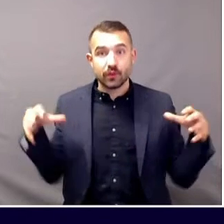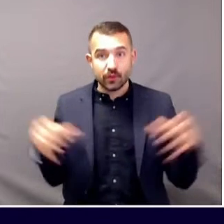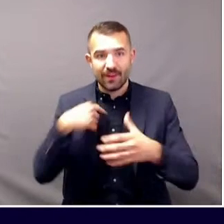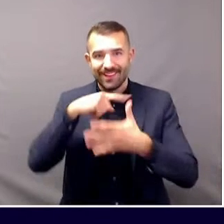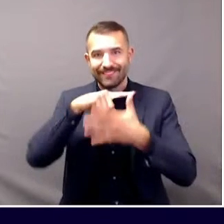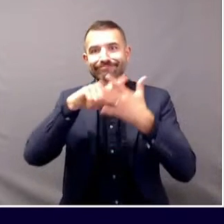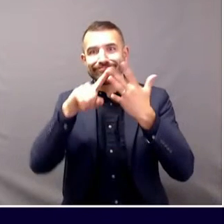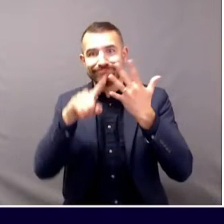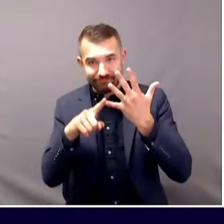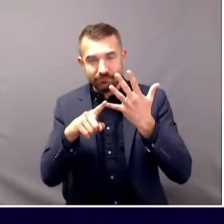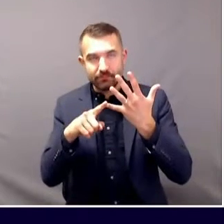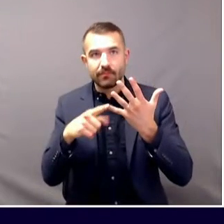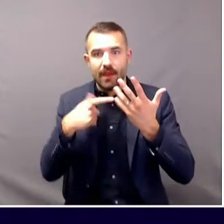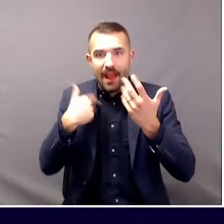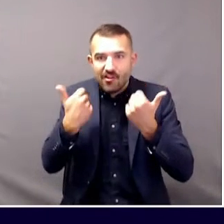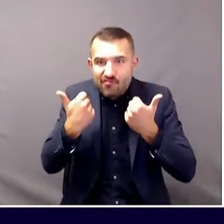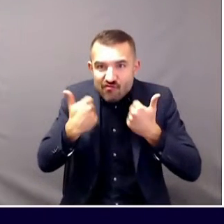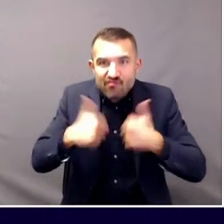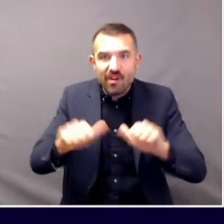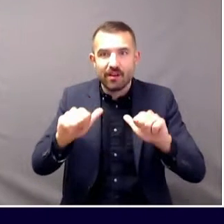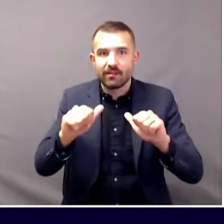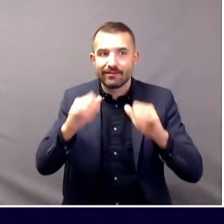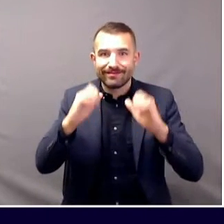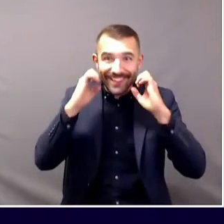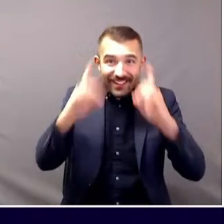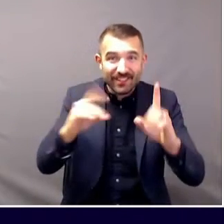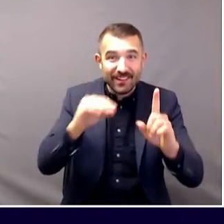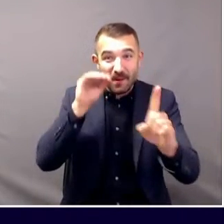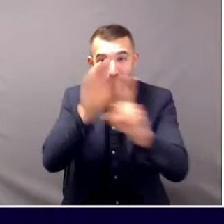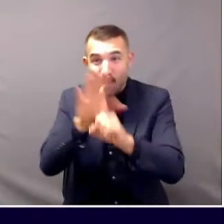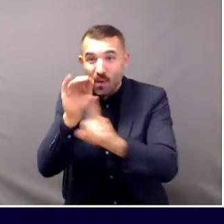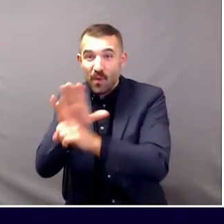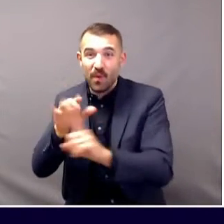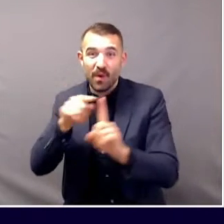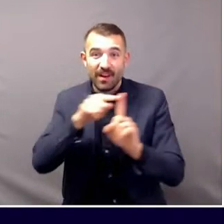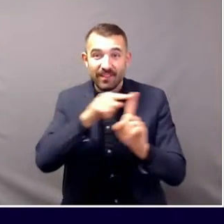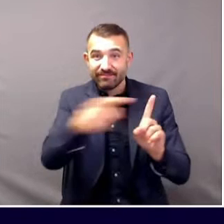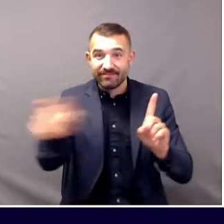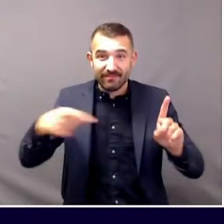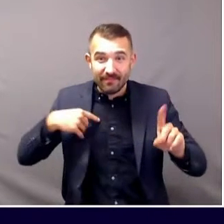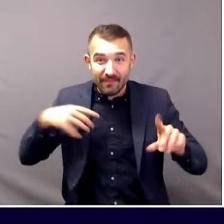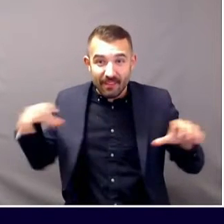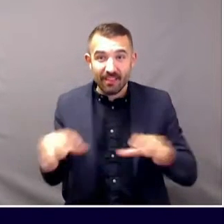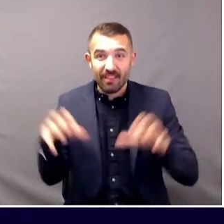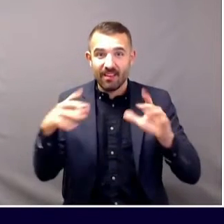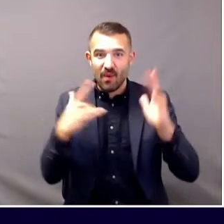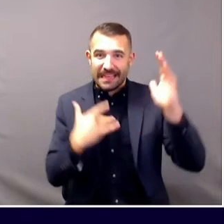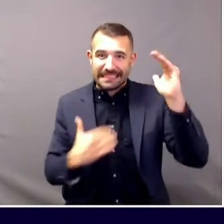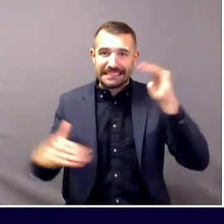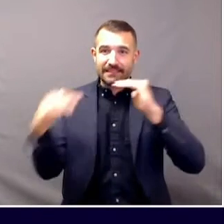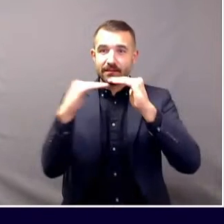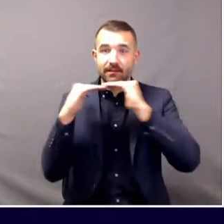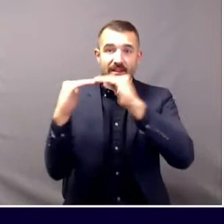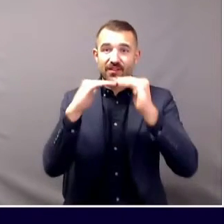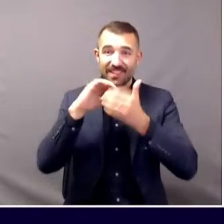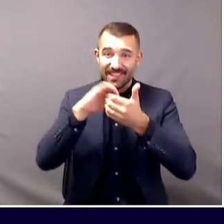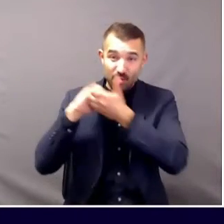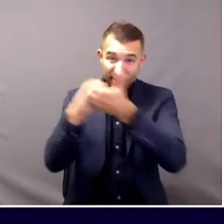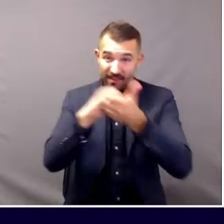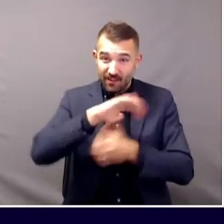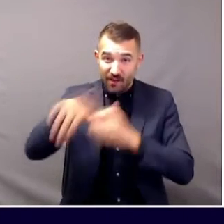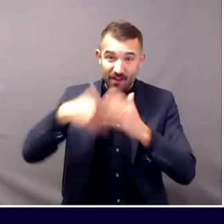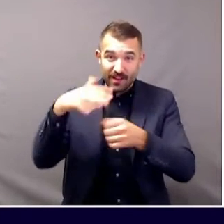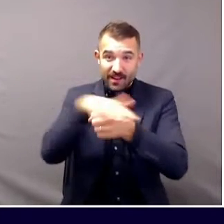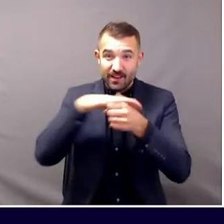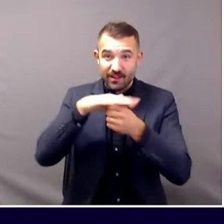about those in just a moment. But right now where we are, it's too early to make pronouncements about whether the